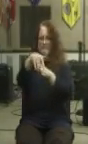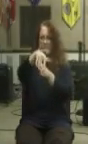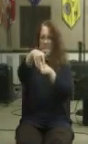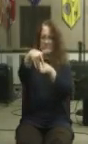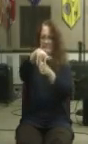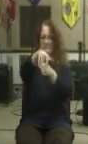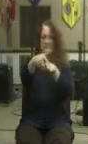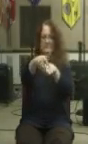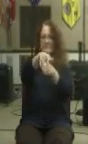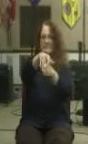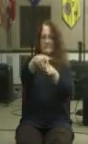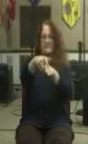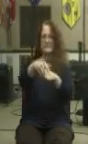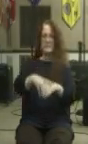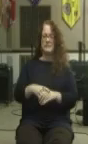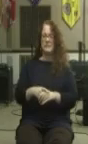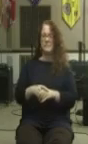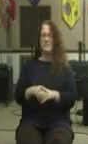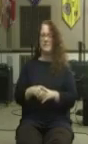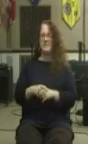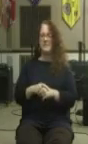church.